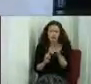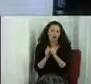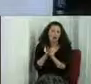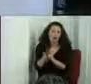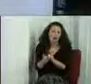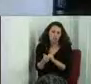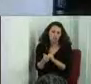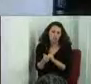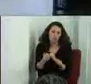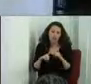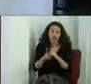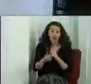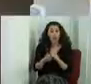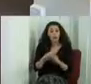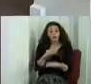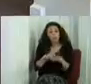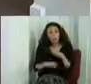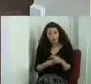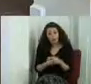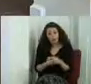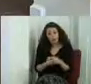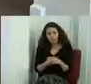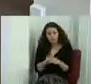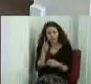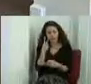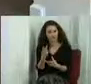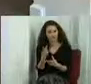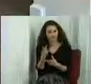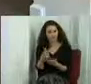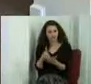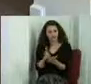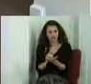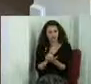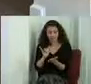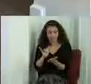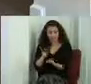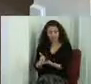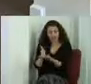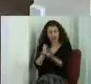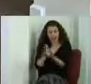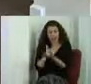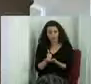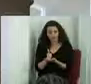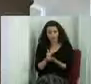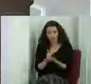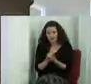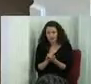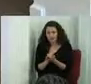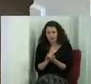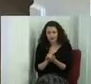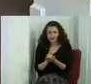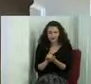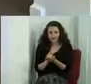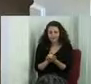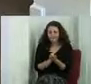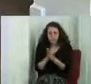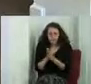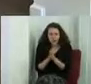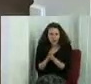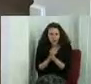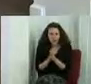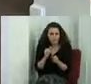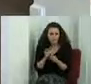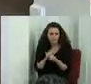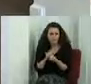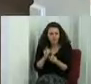world views abundance. Abundance that helps us to muddle through this life, to get our